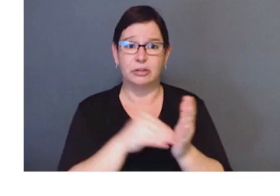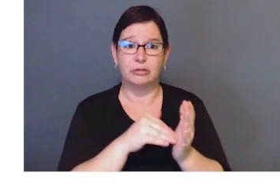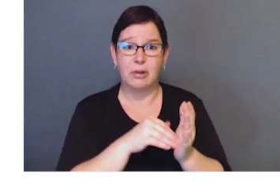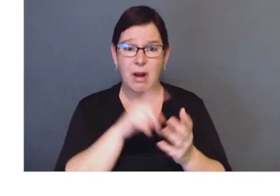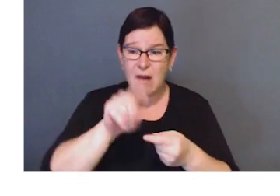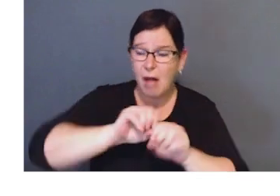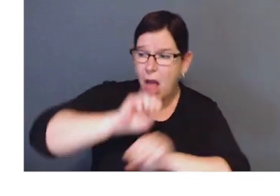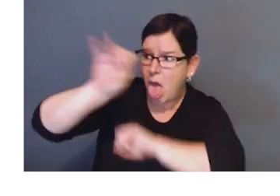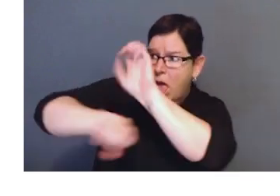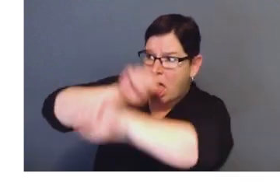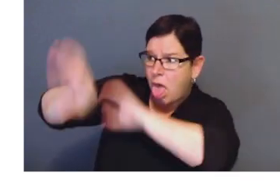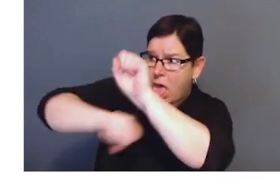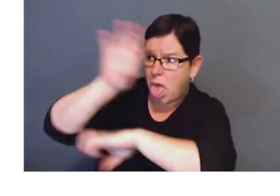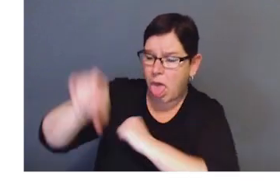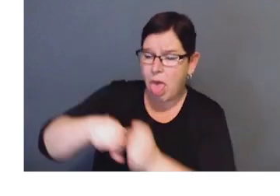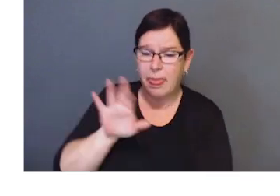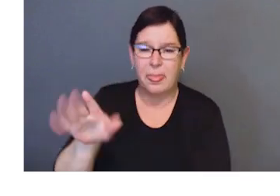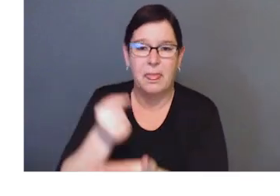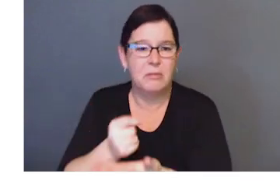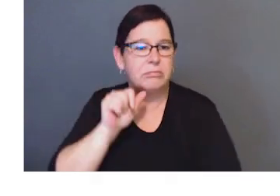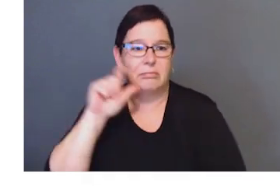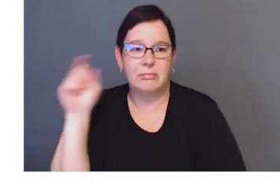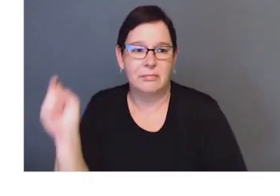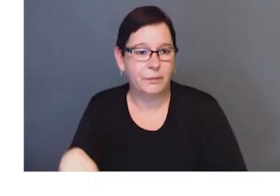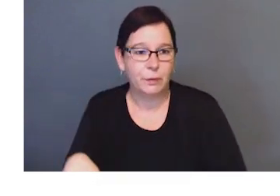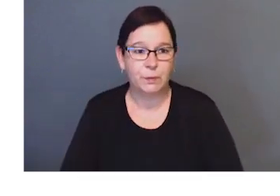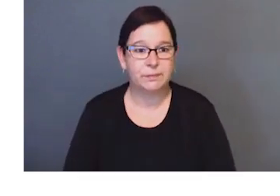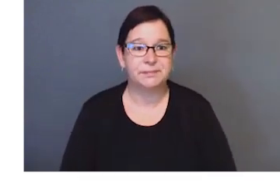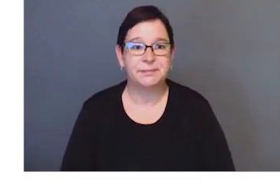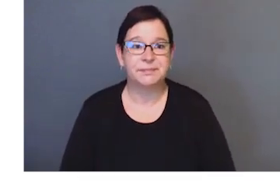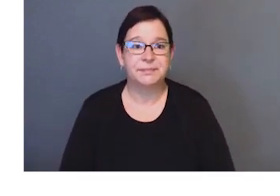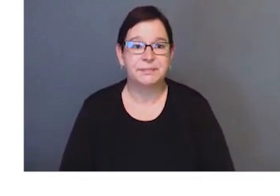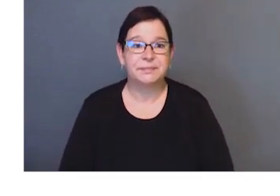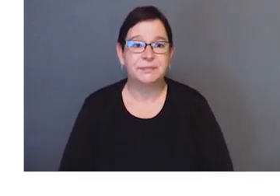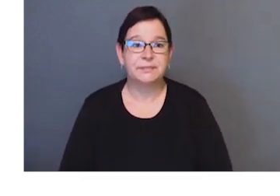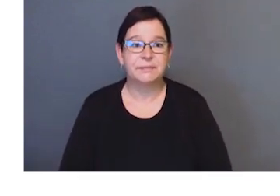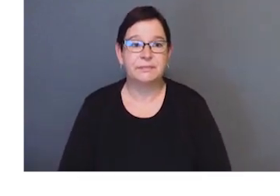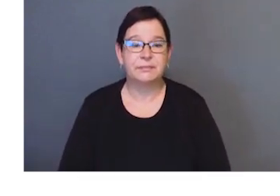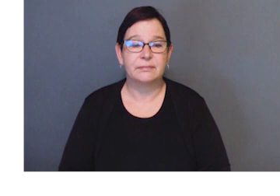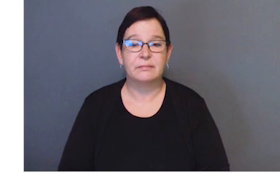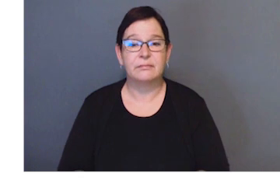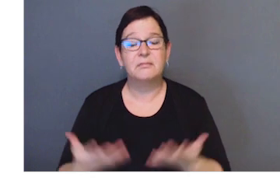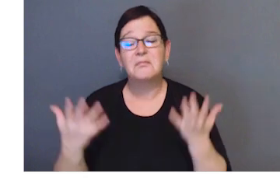Applications for the 2021 tax year or later will be reviewed under the new criteria.